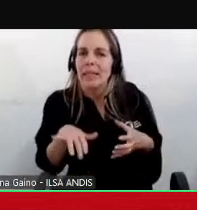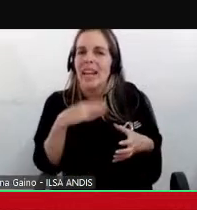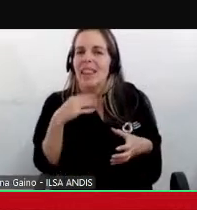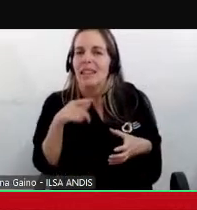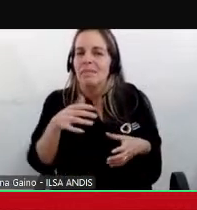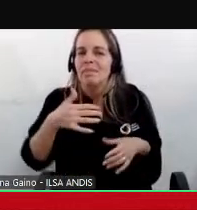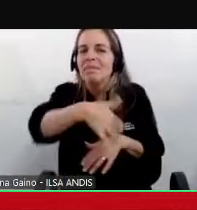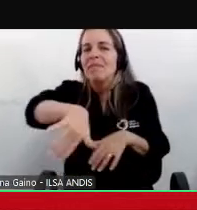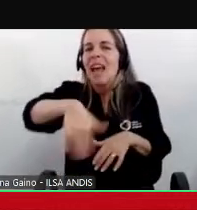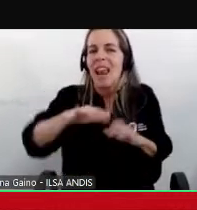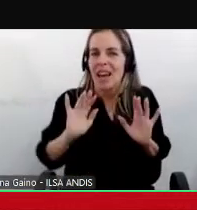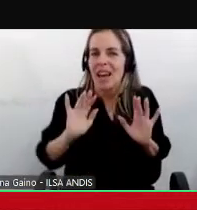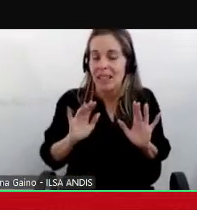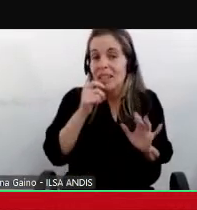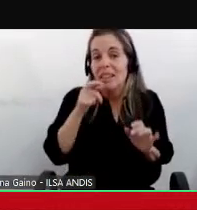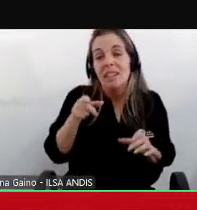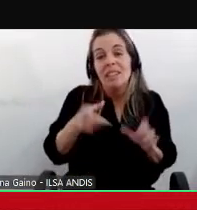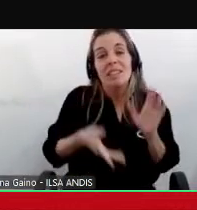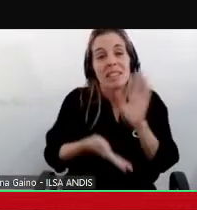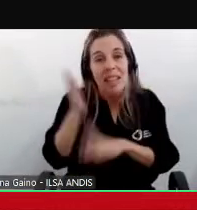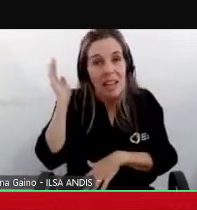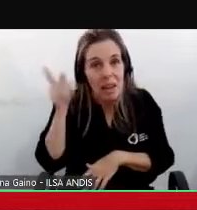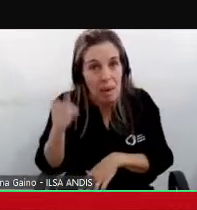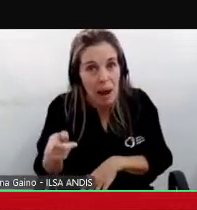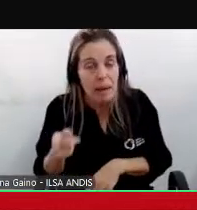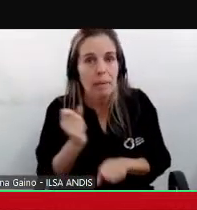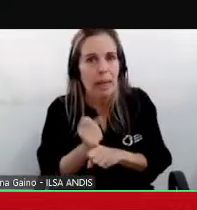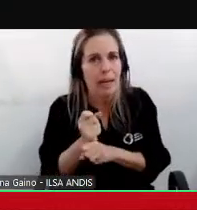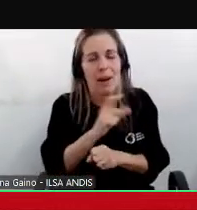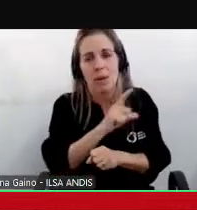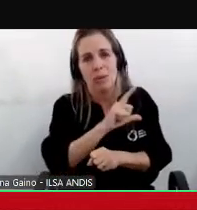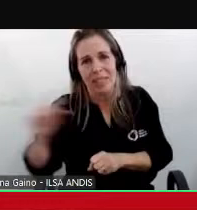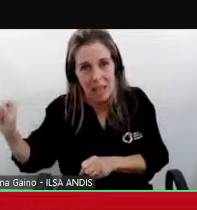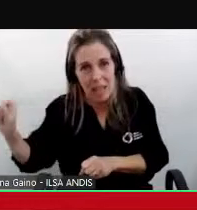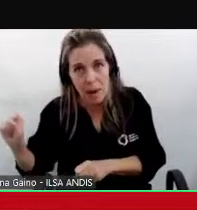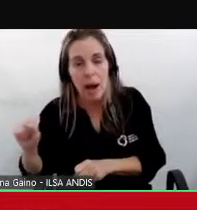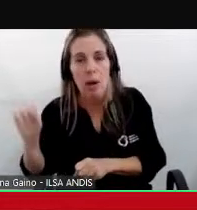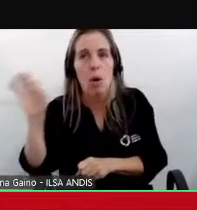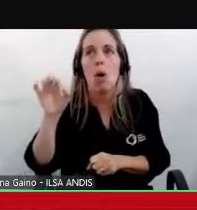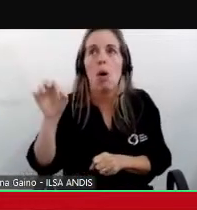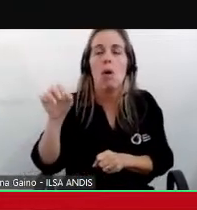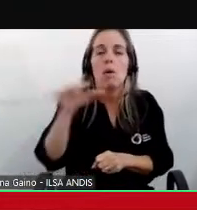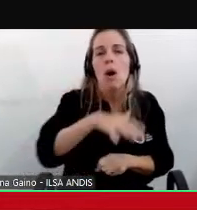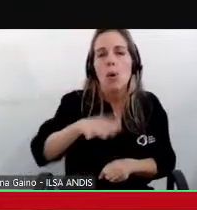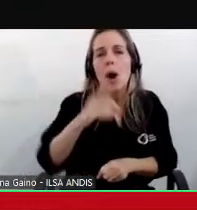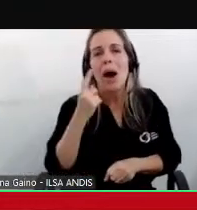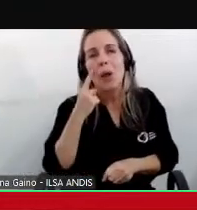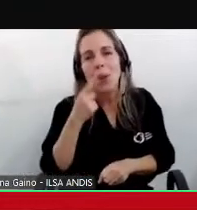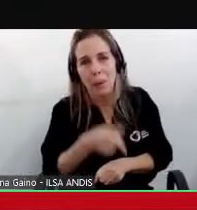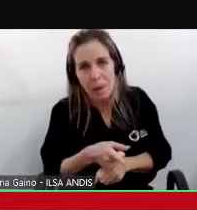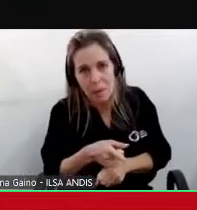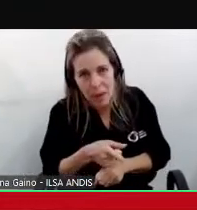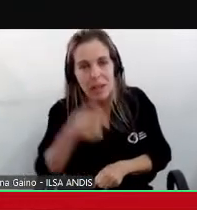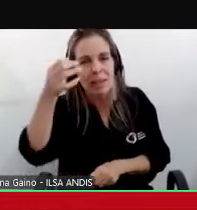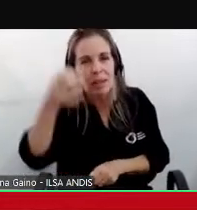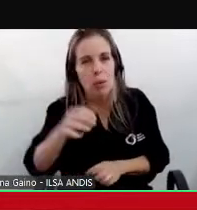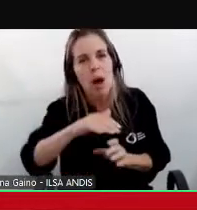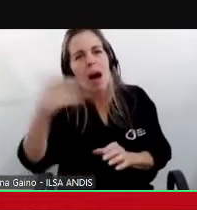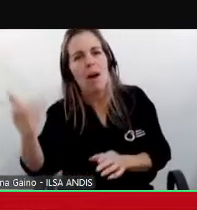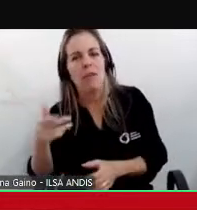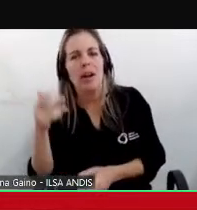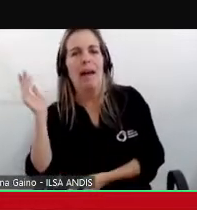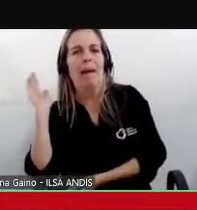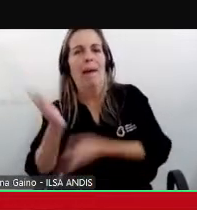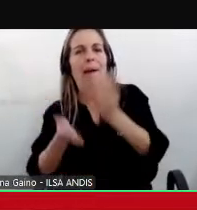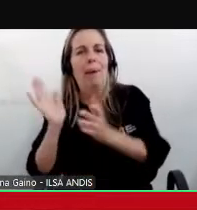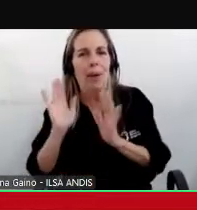the stairs that they were sitting on, that people would harm them, and that they didn't like Latinos. And so it